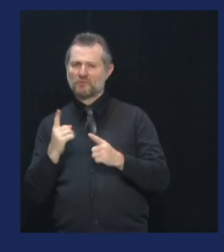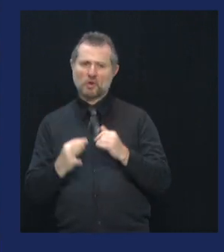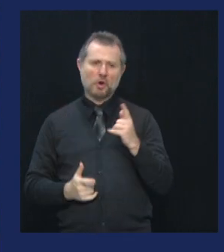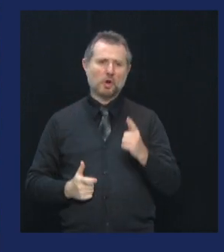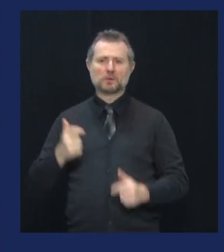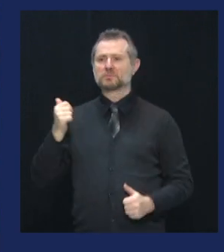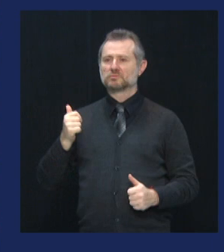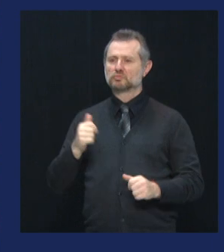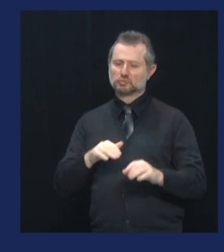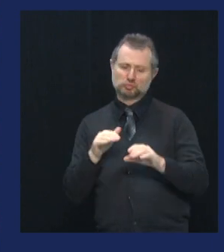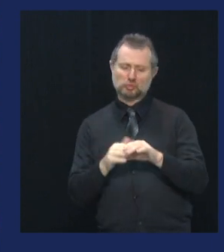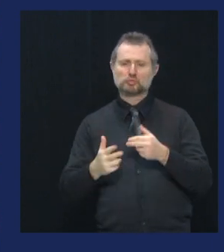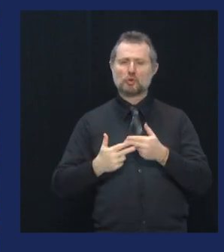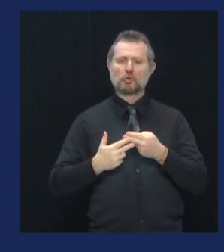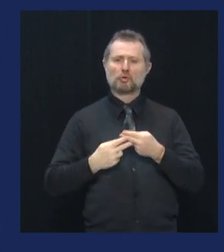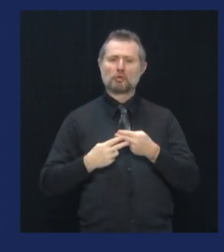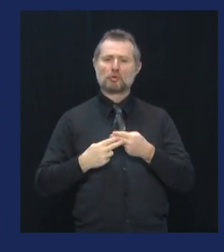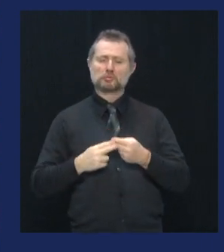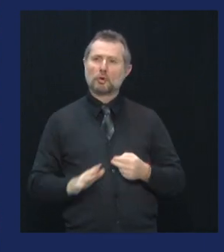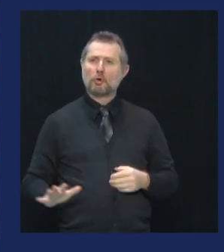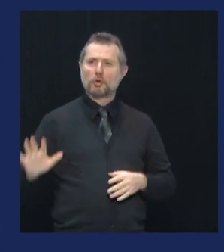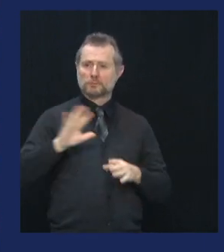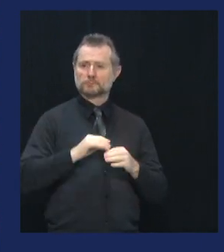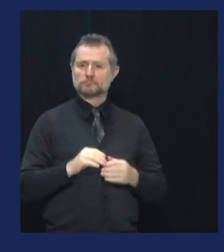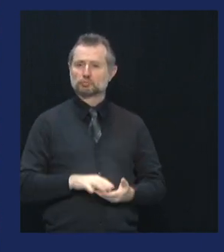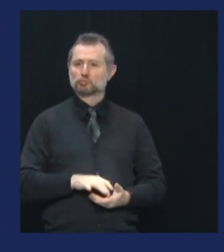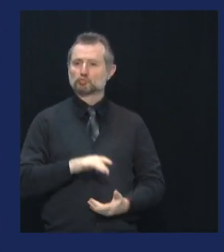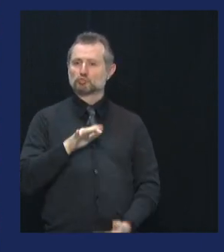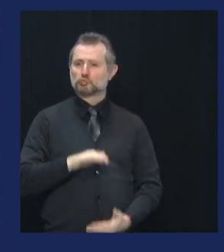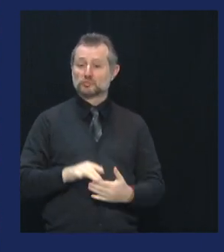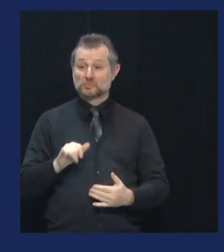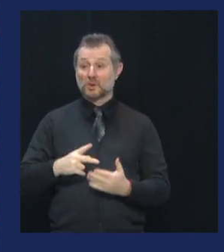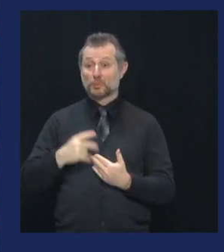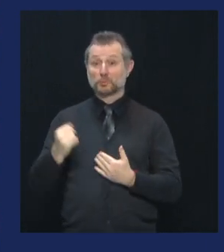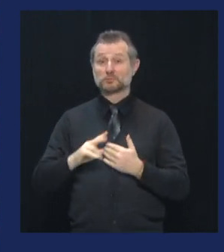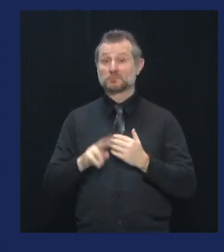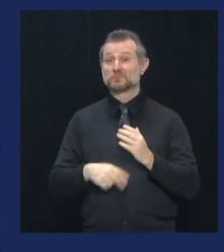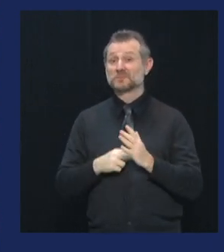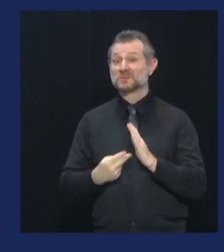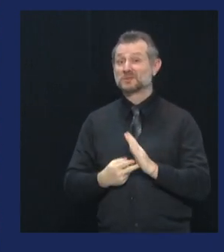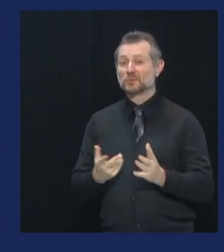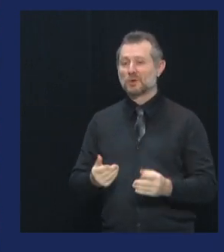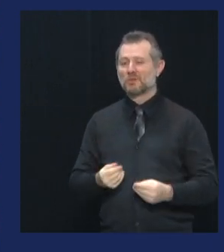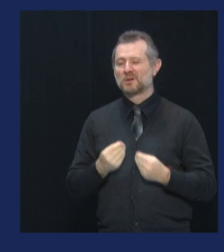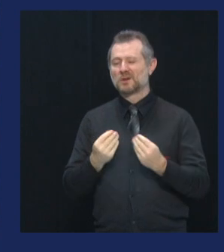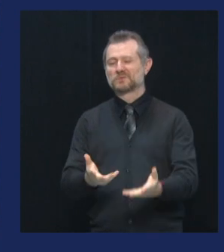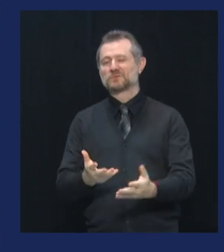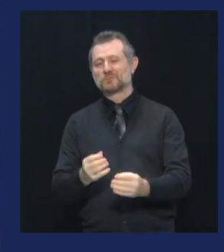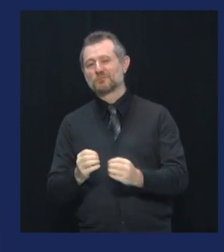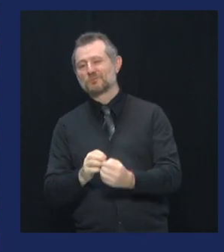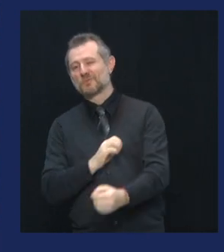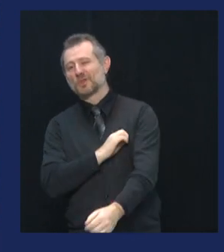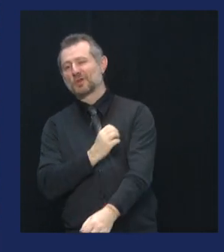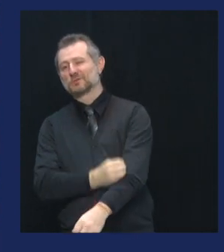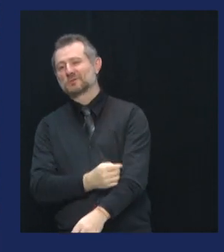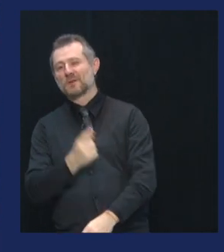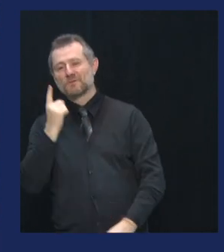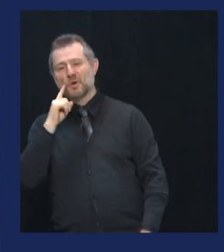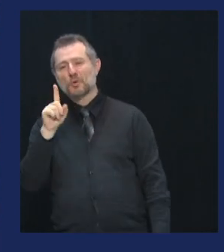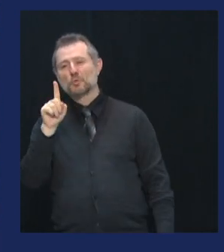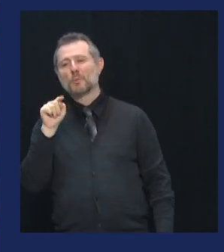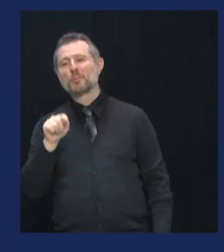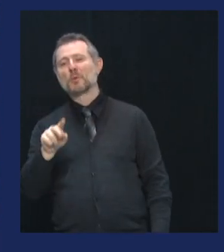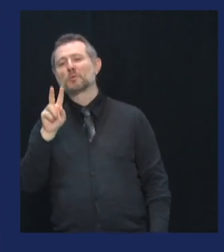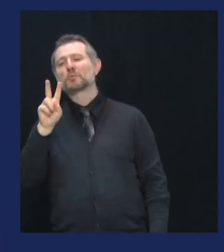America. These projects will allow us to meet the electricity demands of 1.2 million New York homes